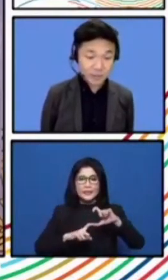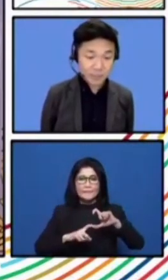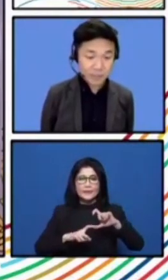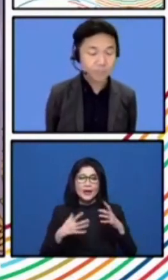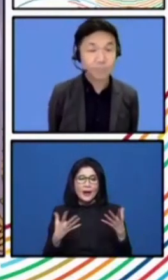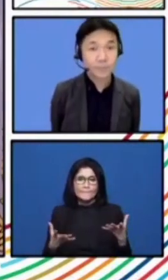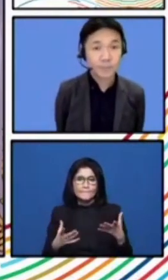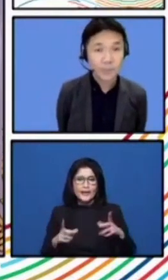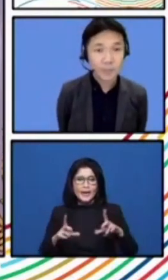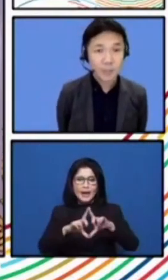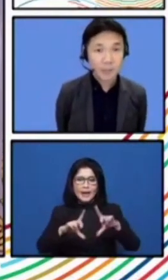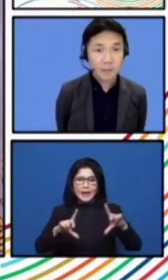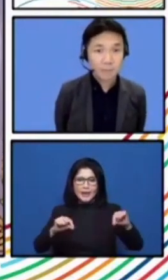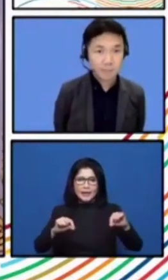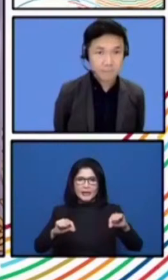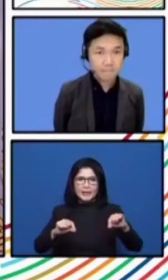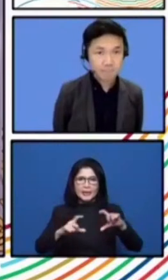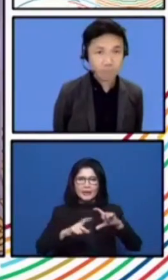achieved